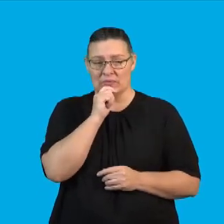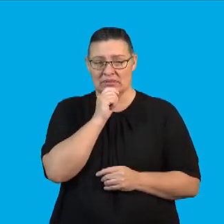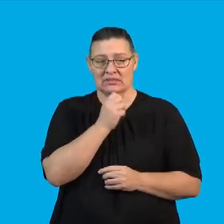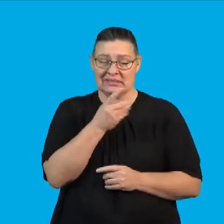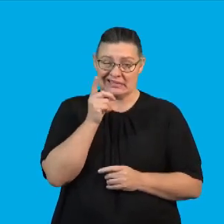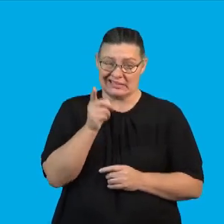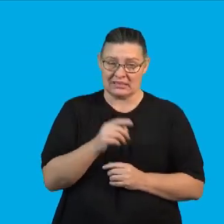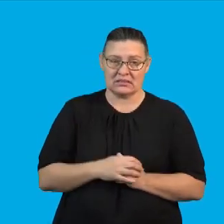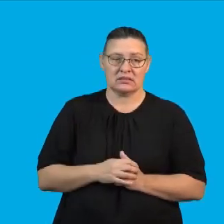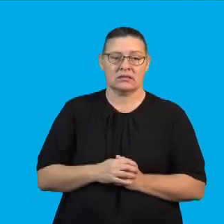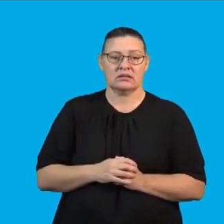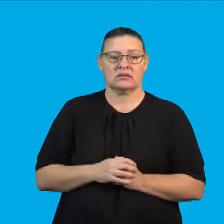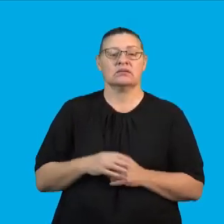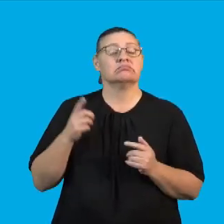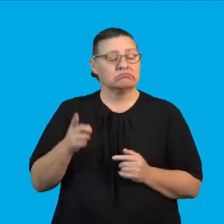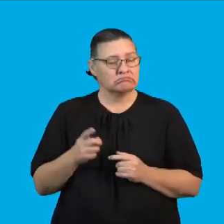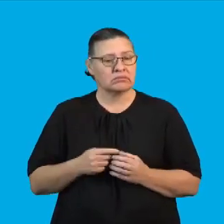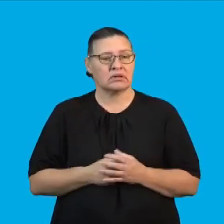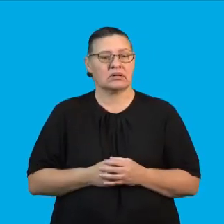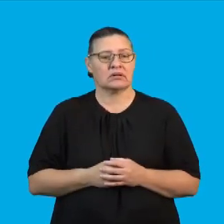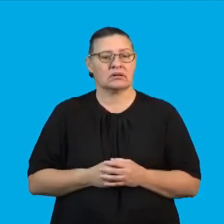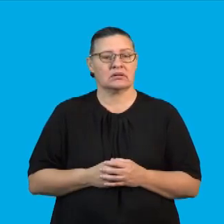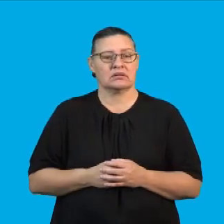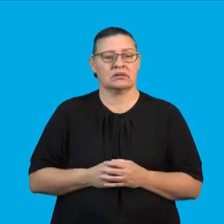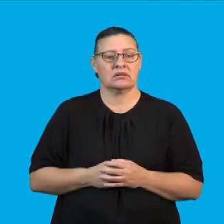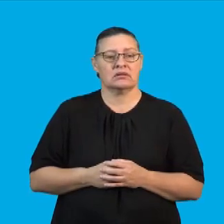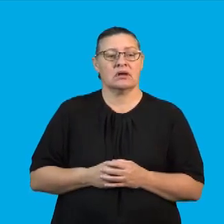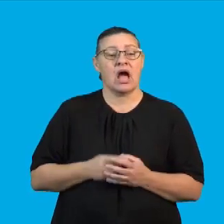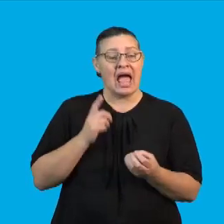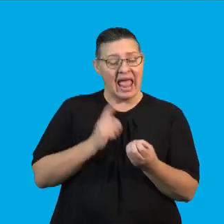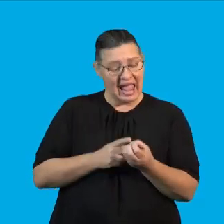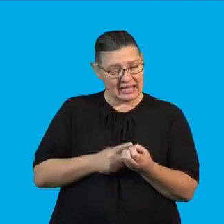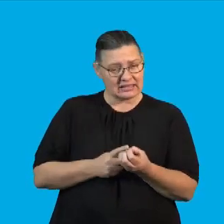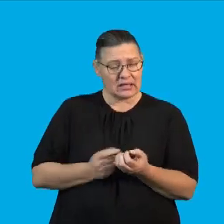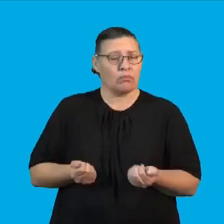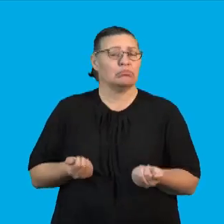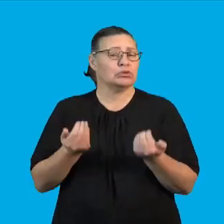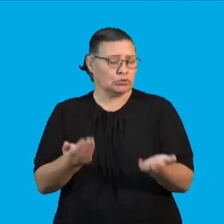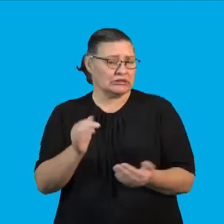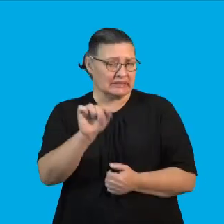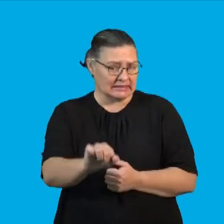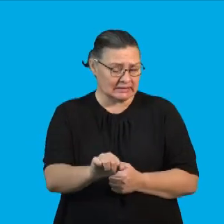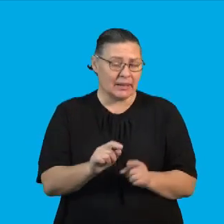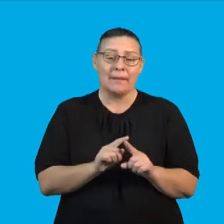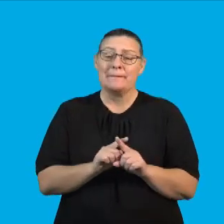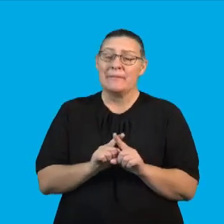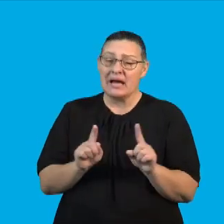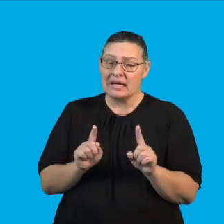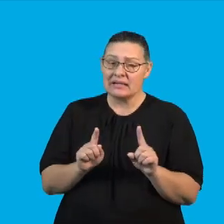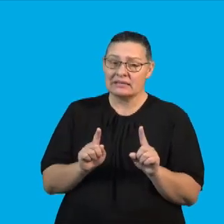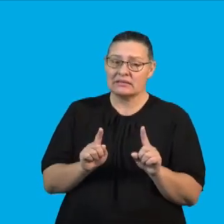is going to be used, I suppose. The definition of ovovivipary is eggs